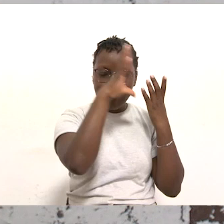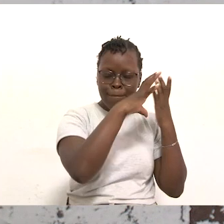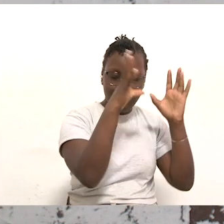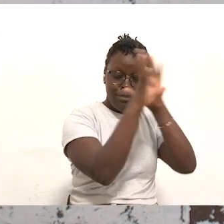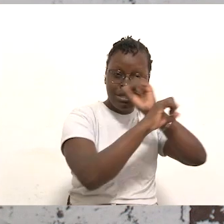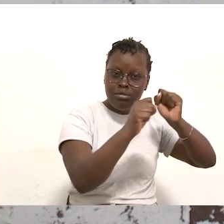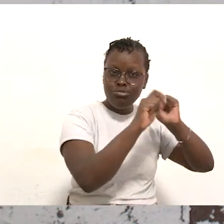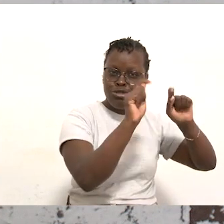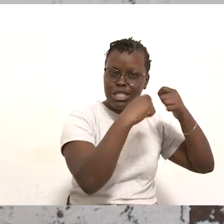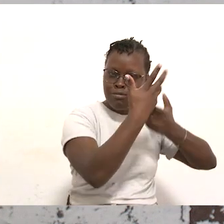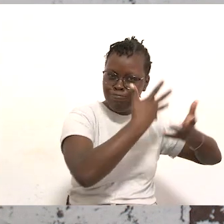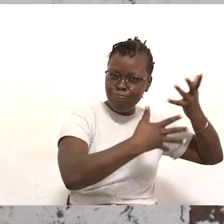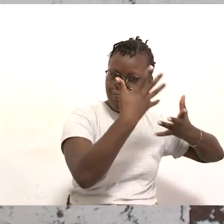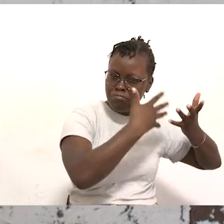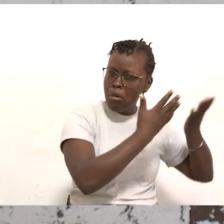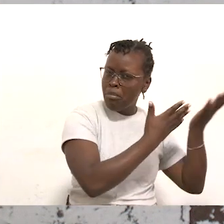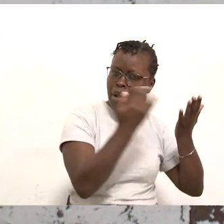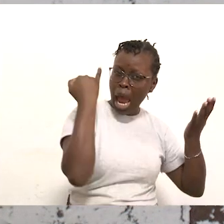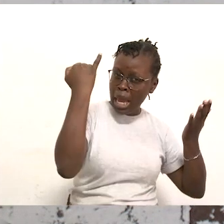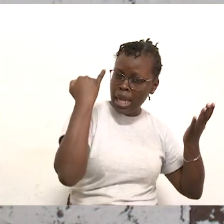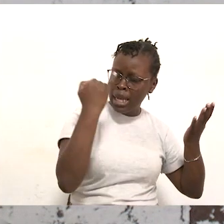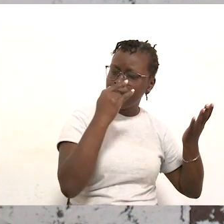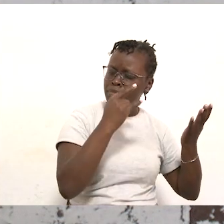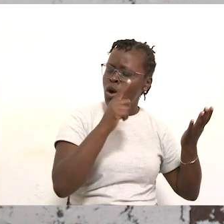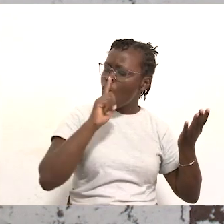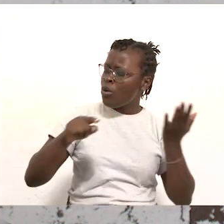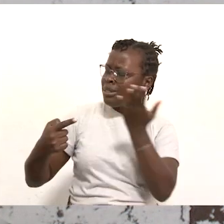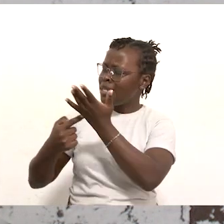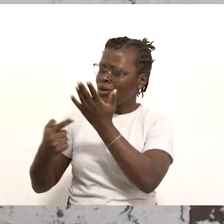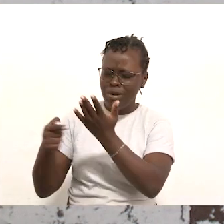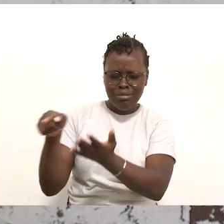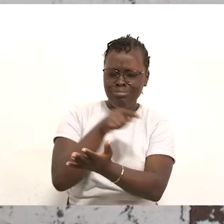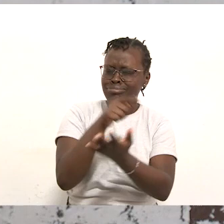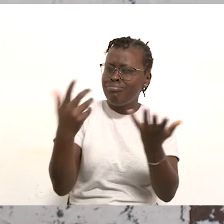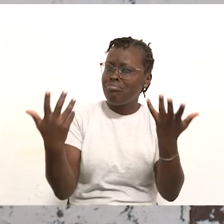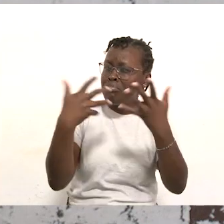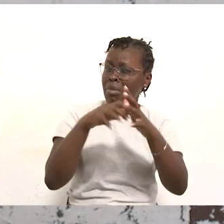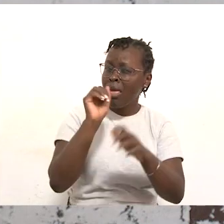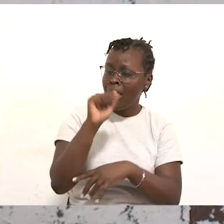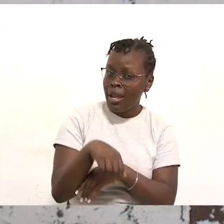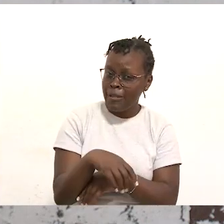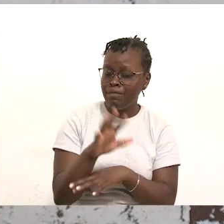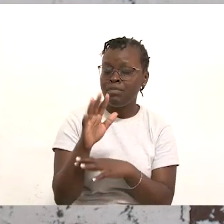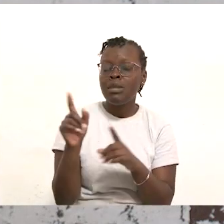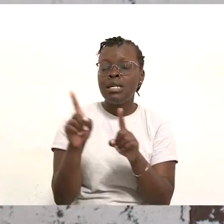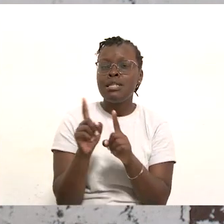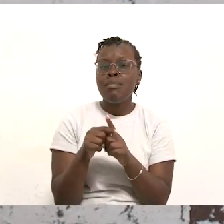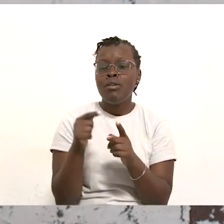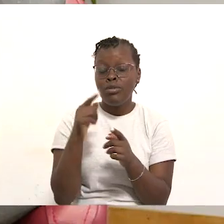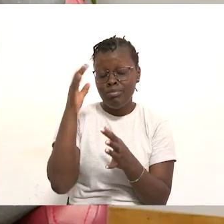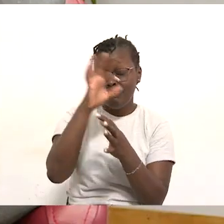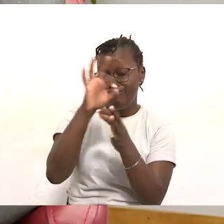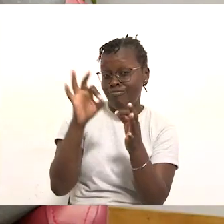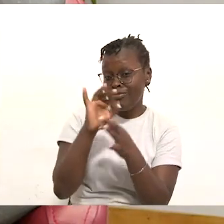possibilities maybe are possible for EdTech? And maybe what would you have liked to have seen in the recommendations that speak specifically to educational technology